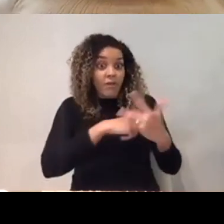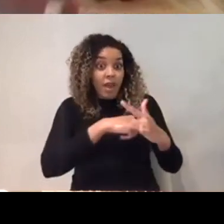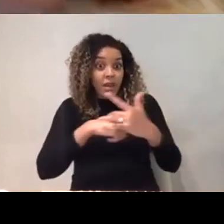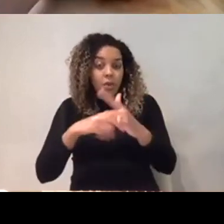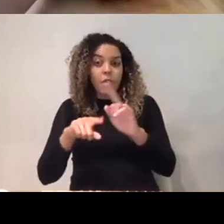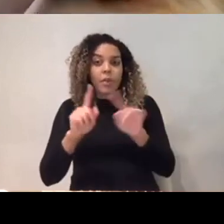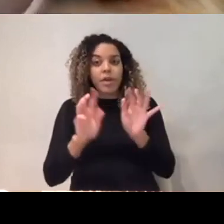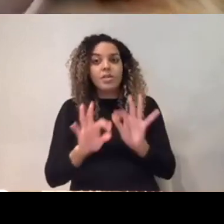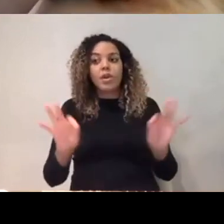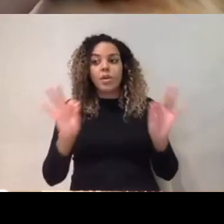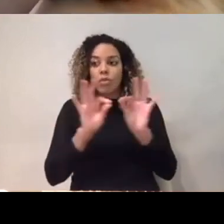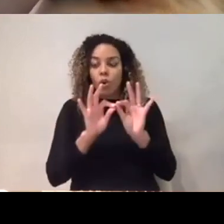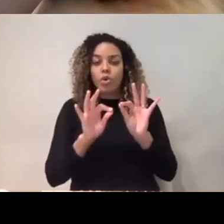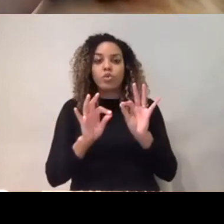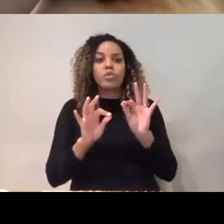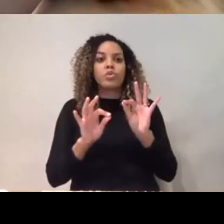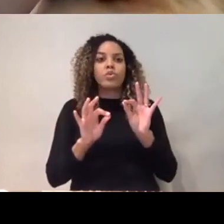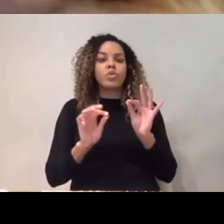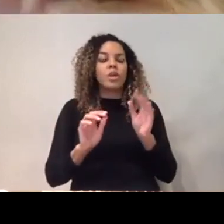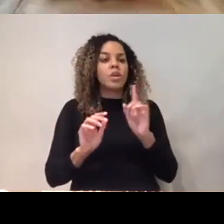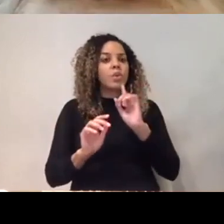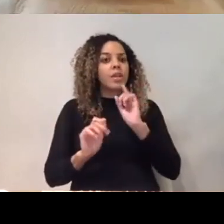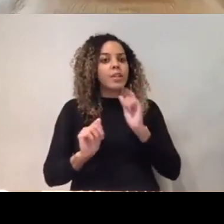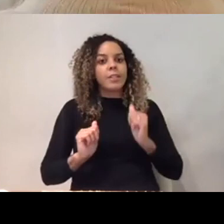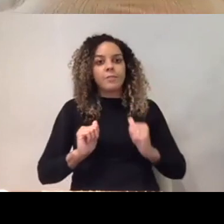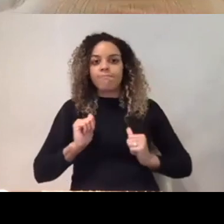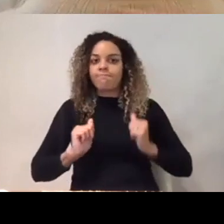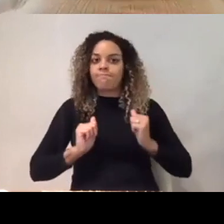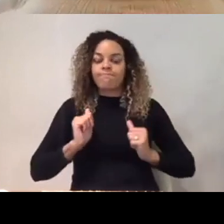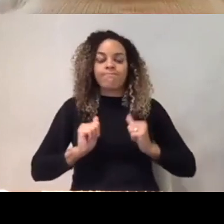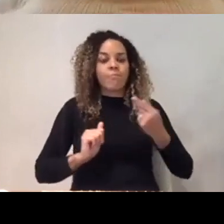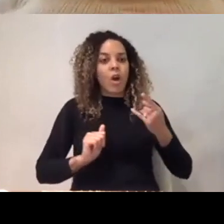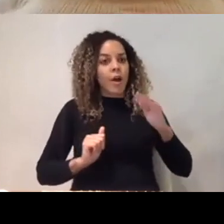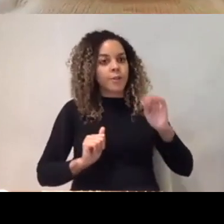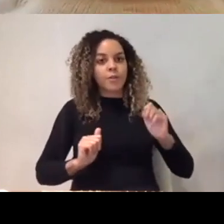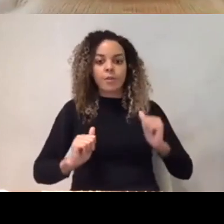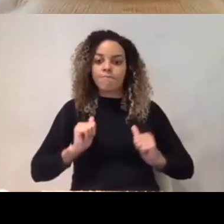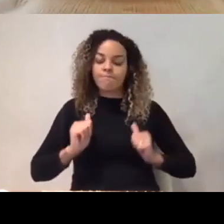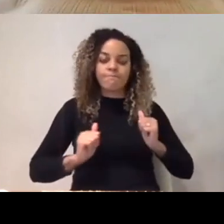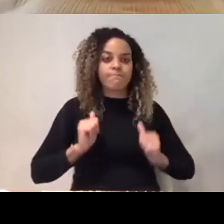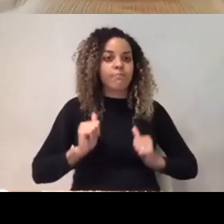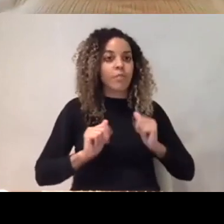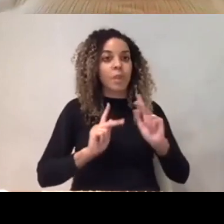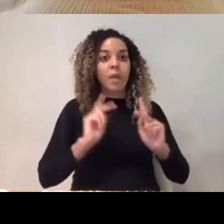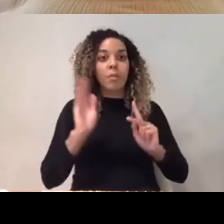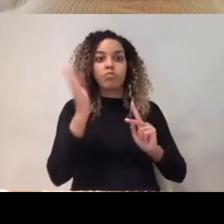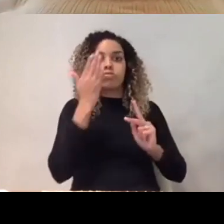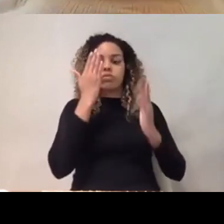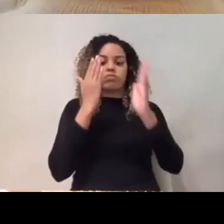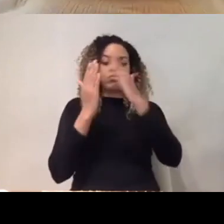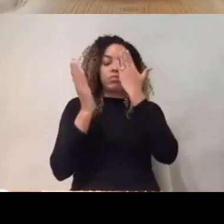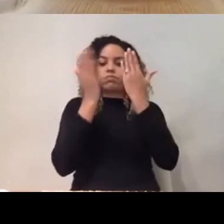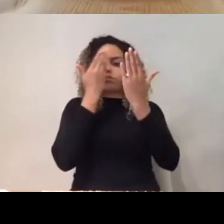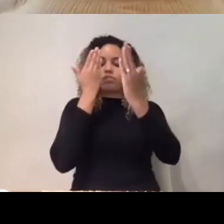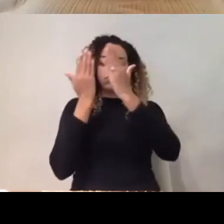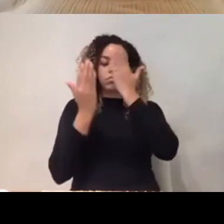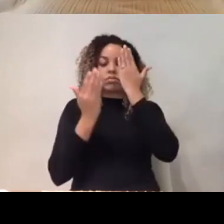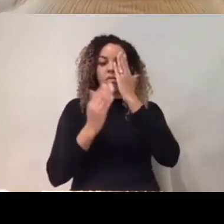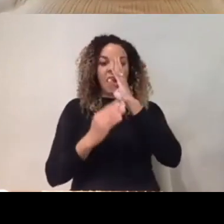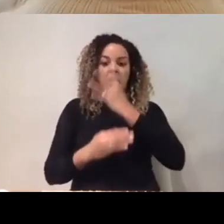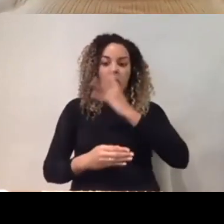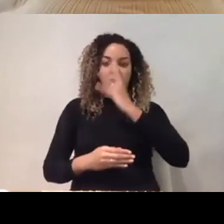to get your doors slammed in your face, people saying no, people ignoring you. because